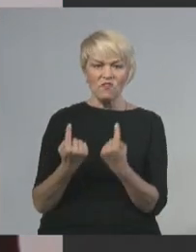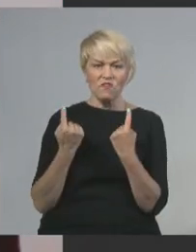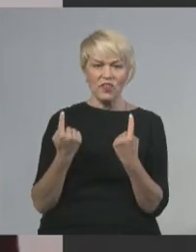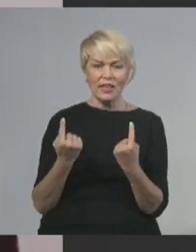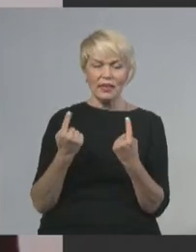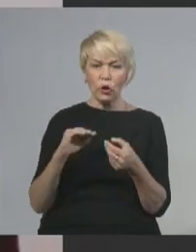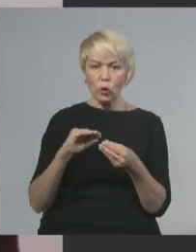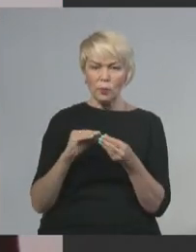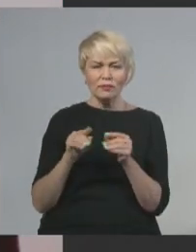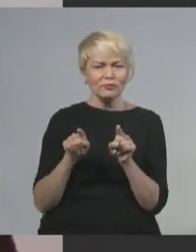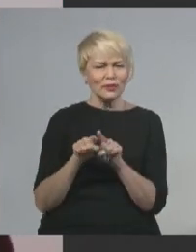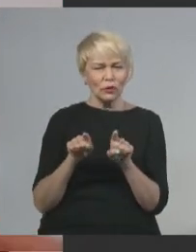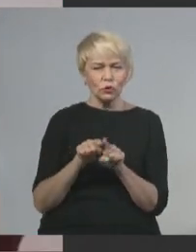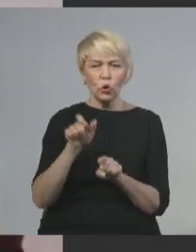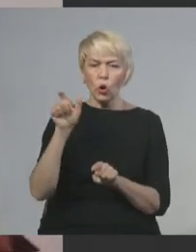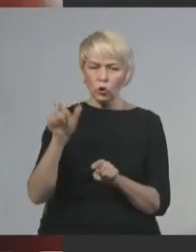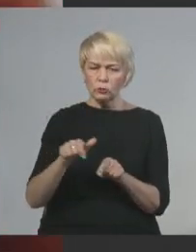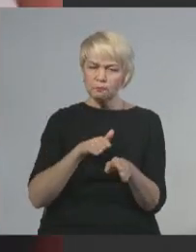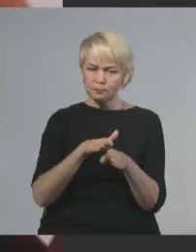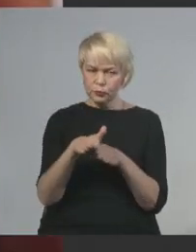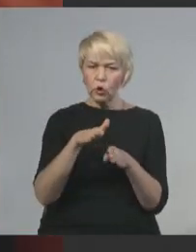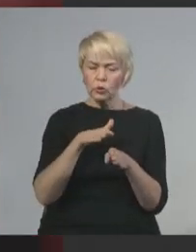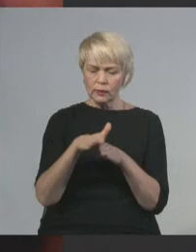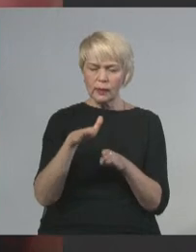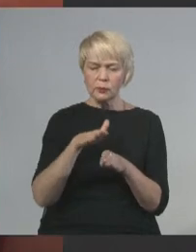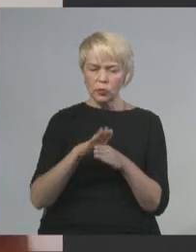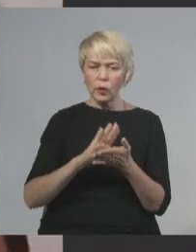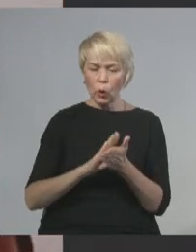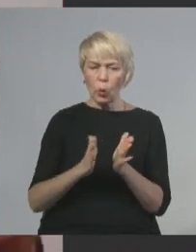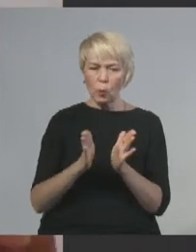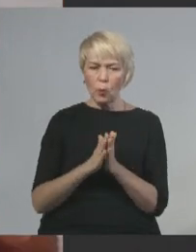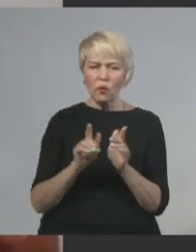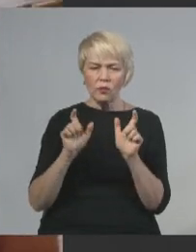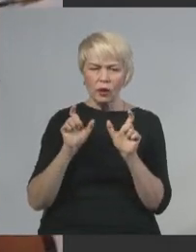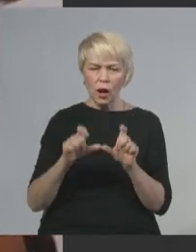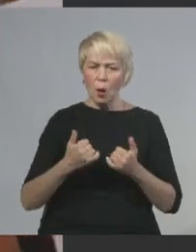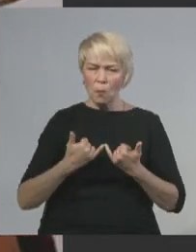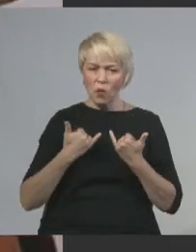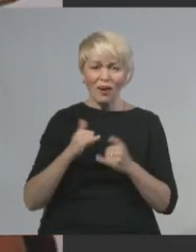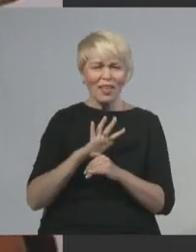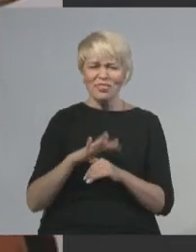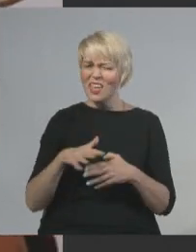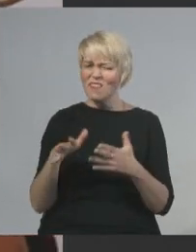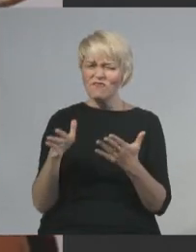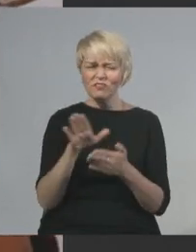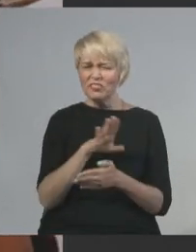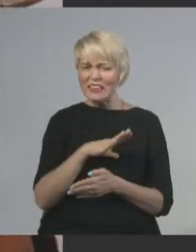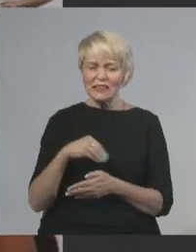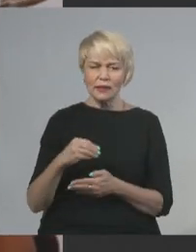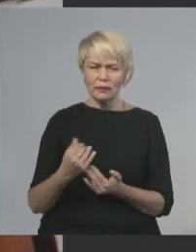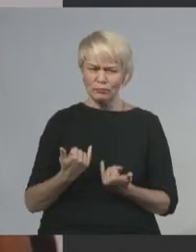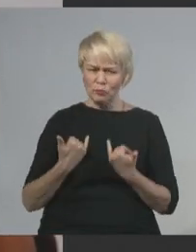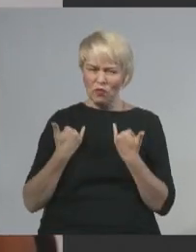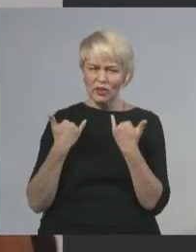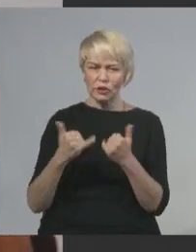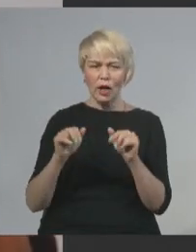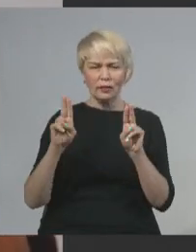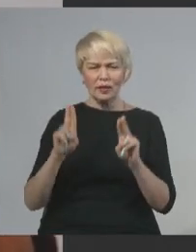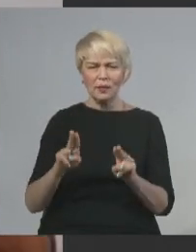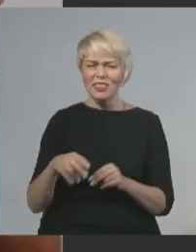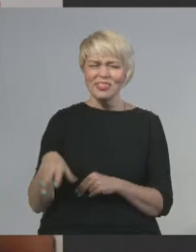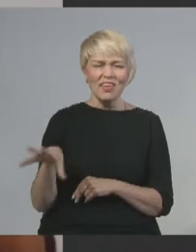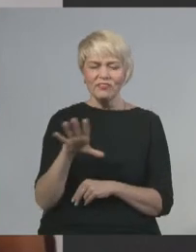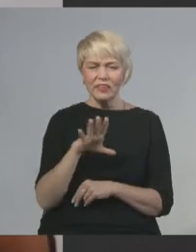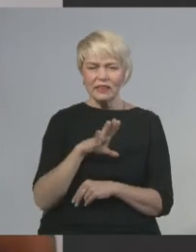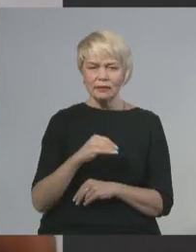respect all these truths i would say of course not every respected the rules in those times and there were people like going uh